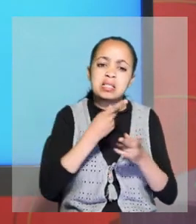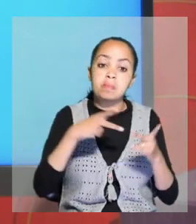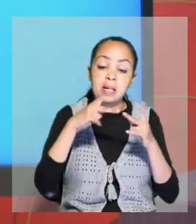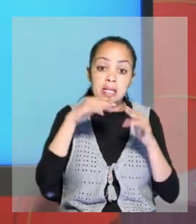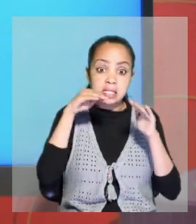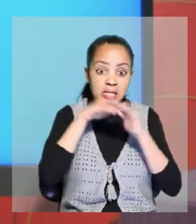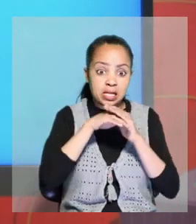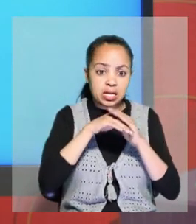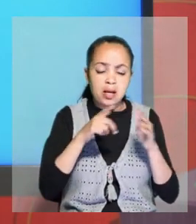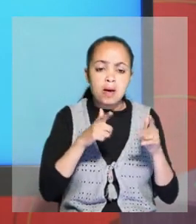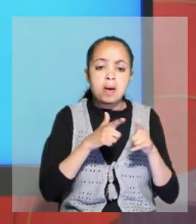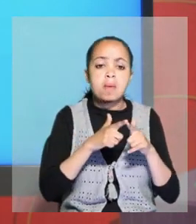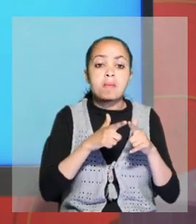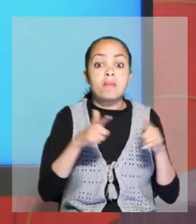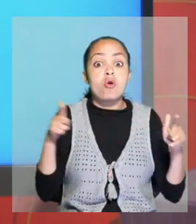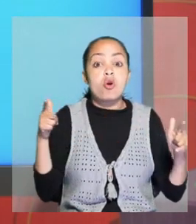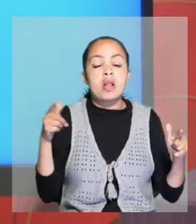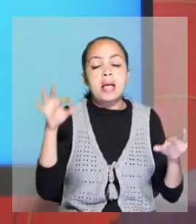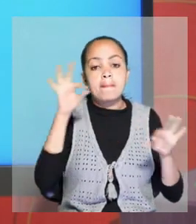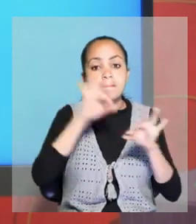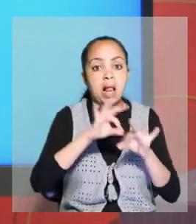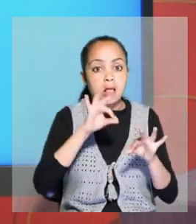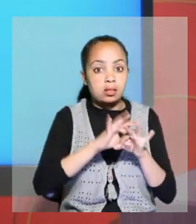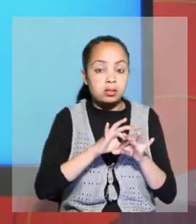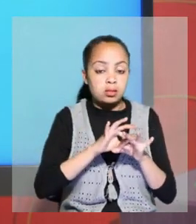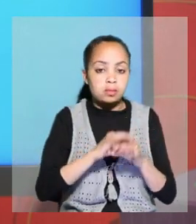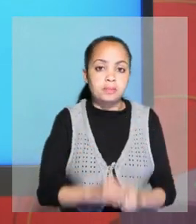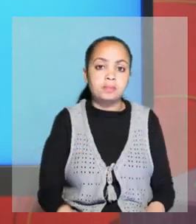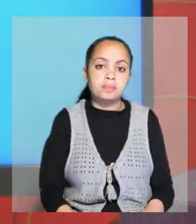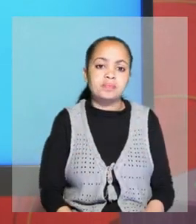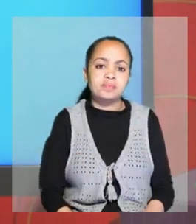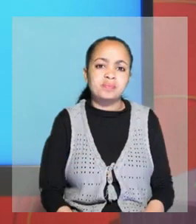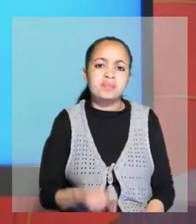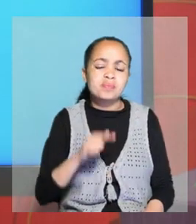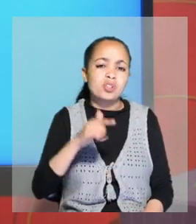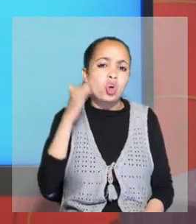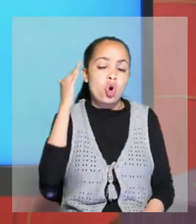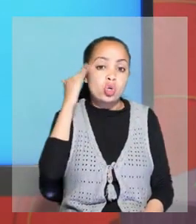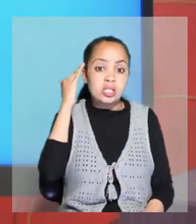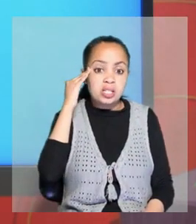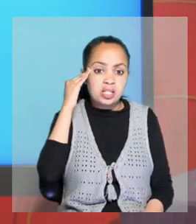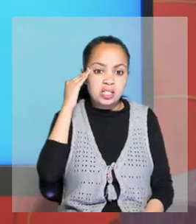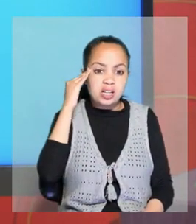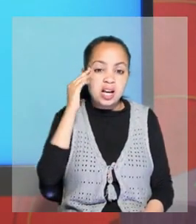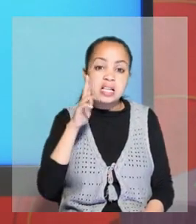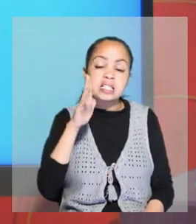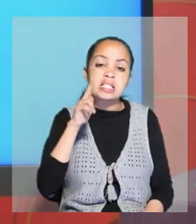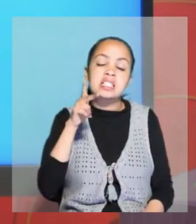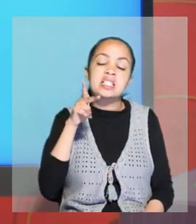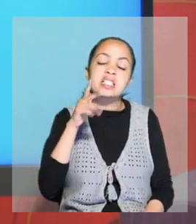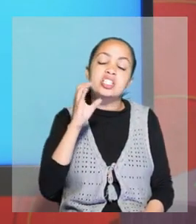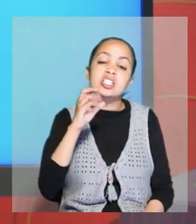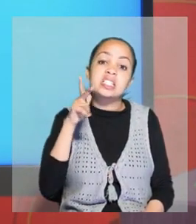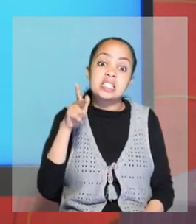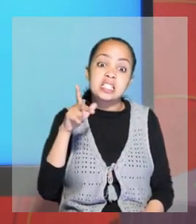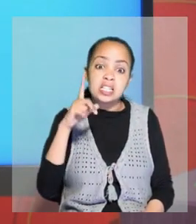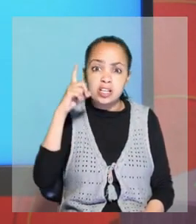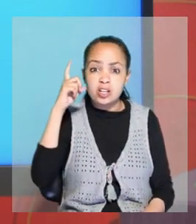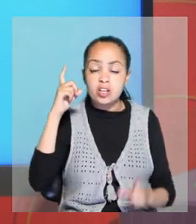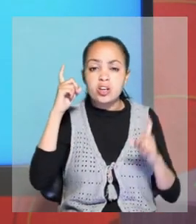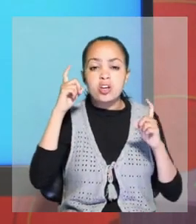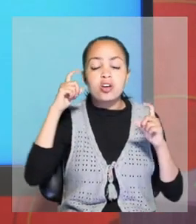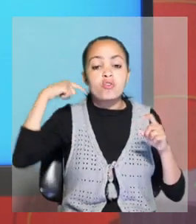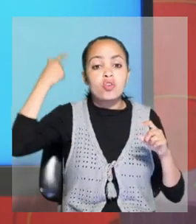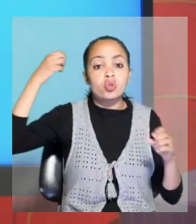in broad-leaved plants. It is considered as C3 photosynthesis